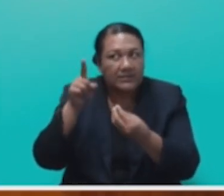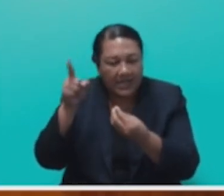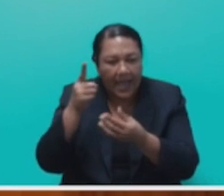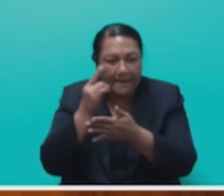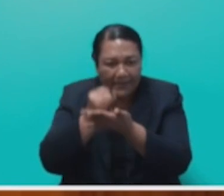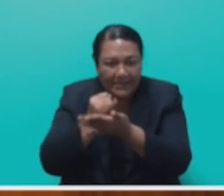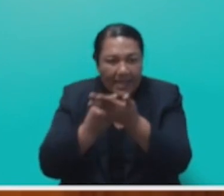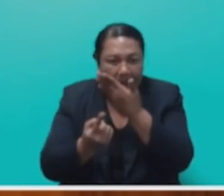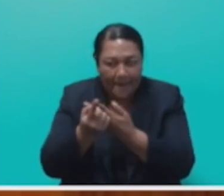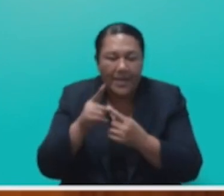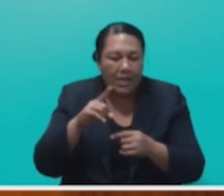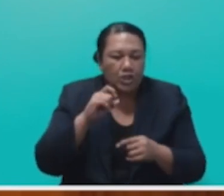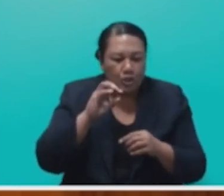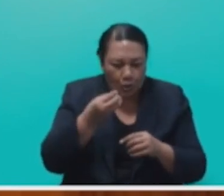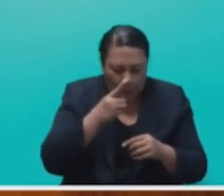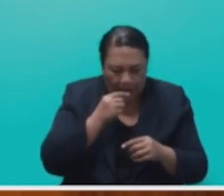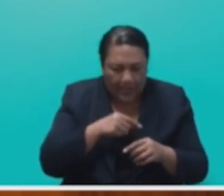Honourable Speaker, in closing, sir,